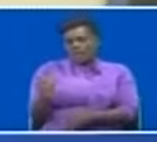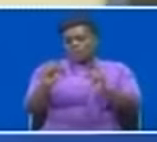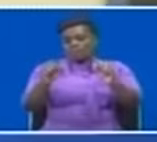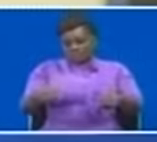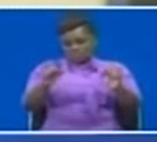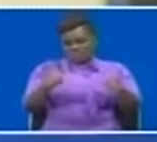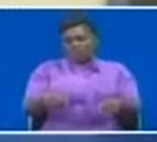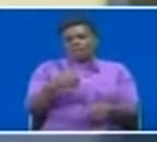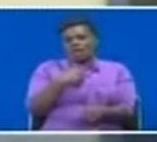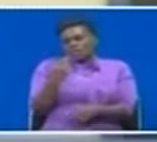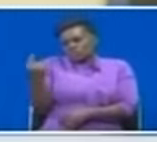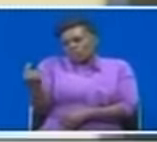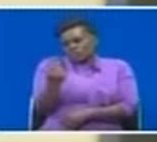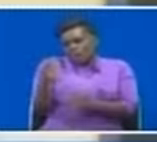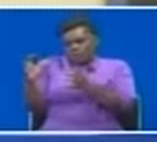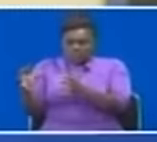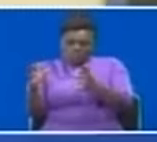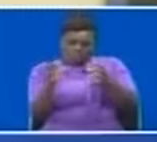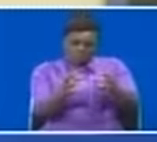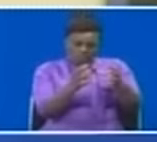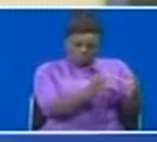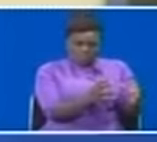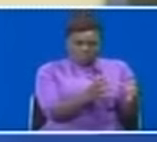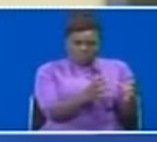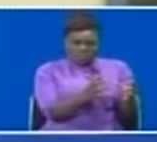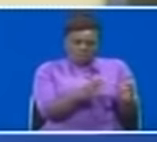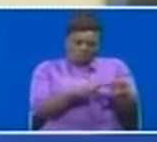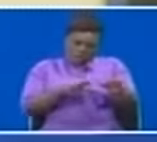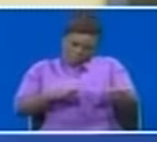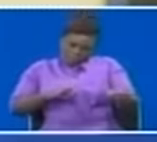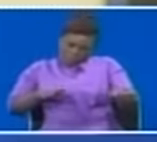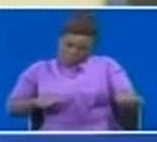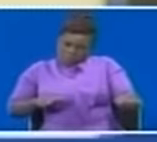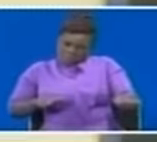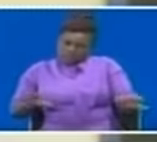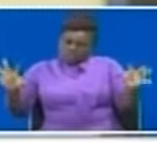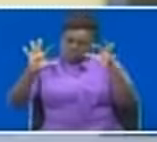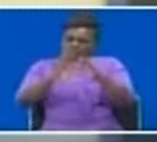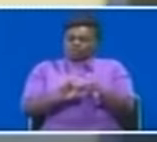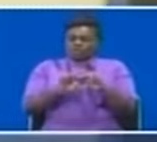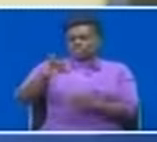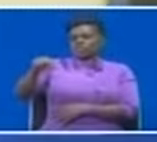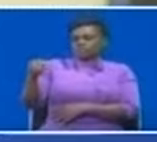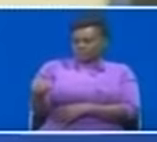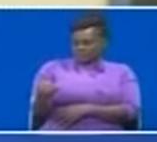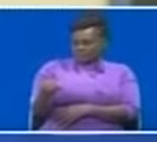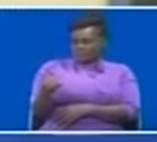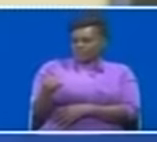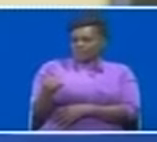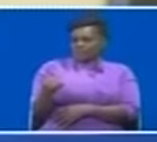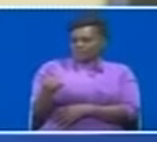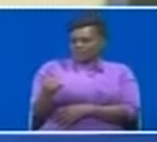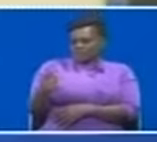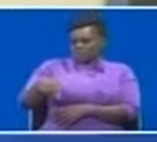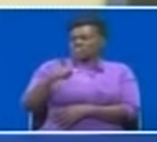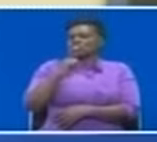of smaller parties who are actually queuing up to join us. So at the end of the day, we'll not